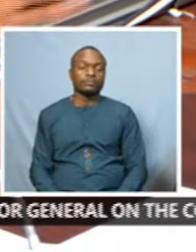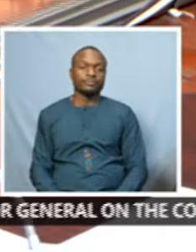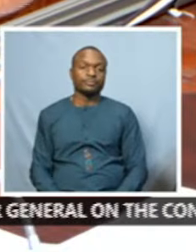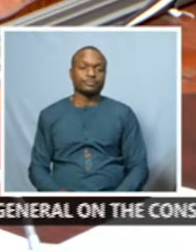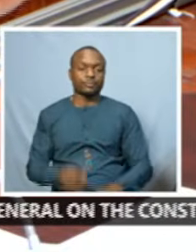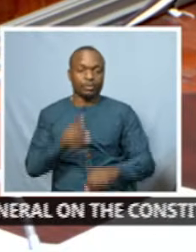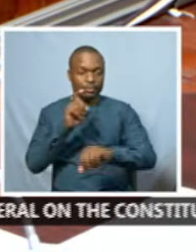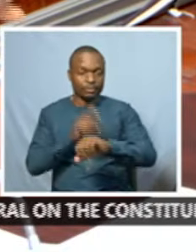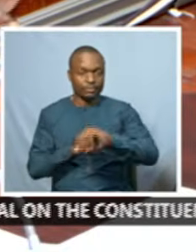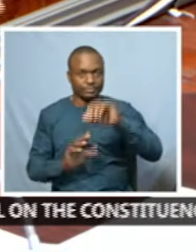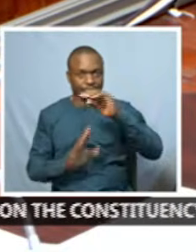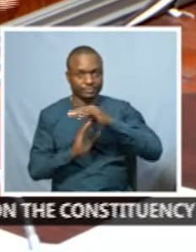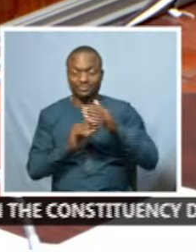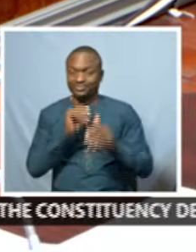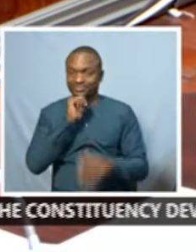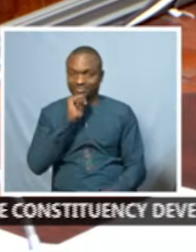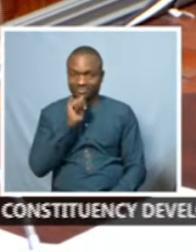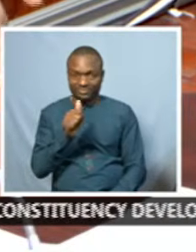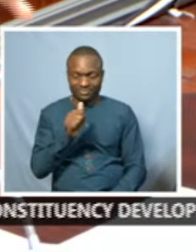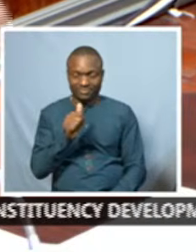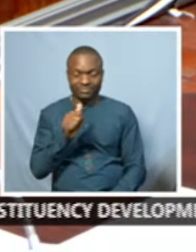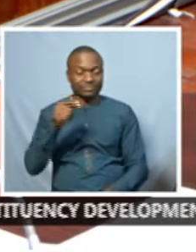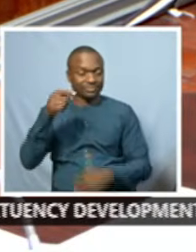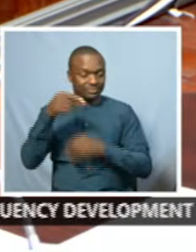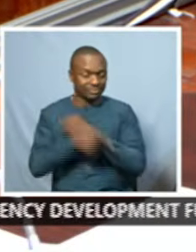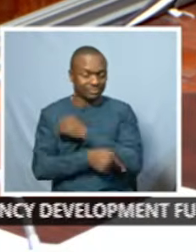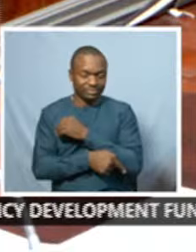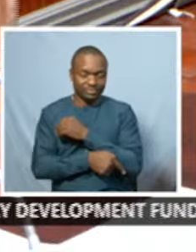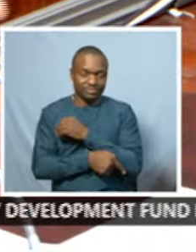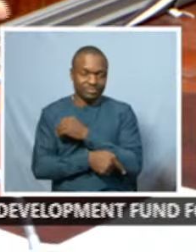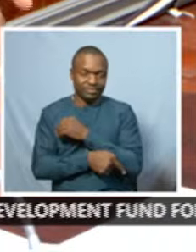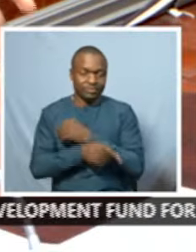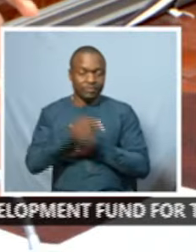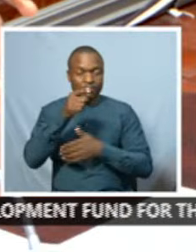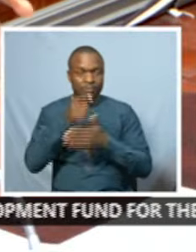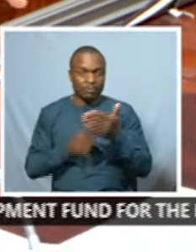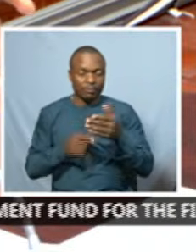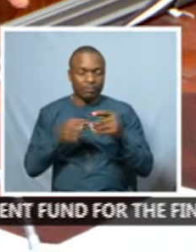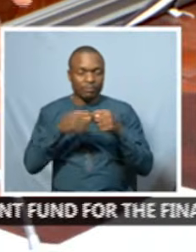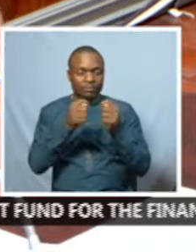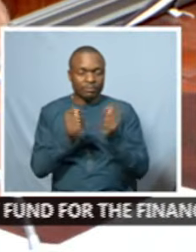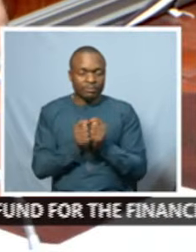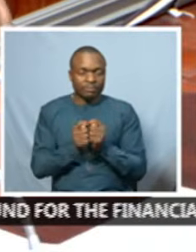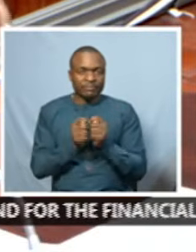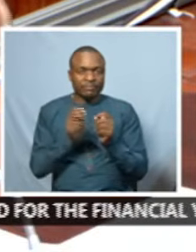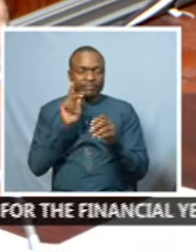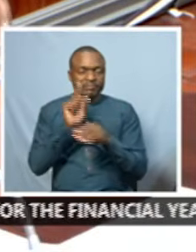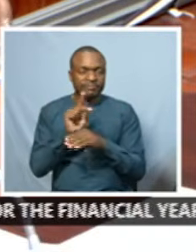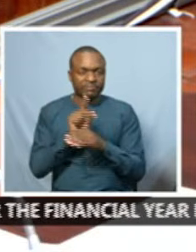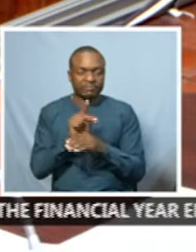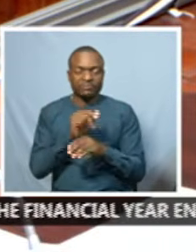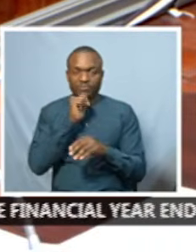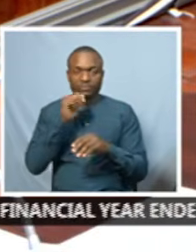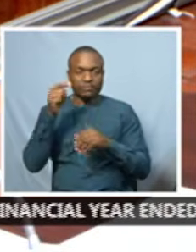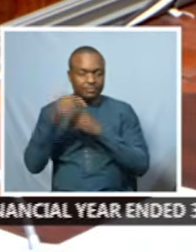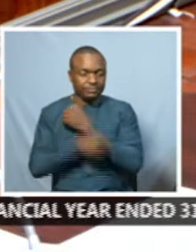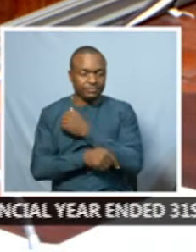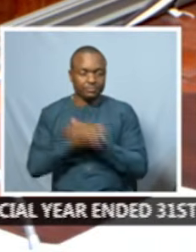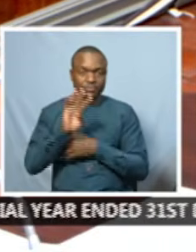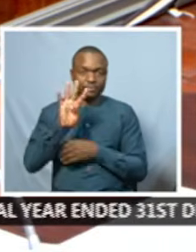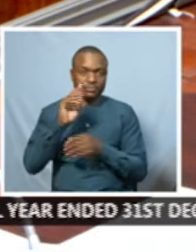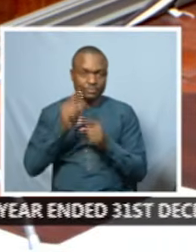basically a time limit does not go beyond, I don't know what type of a project it is. It doesn't go beyond 4